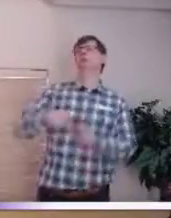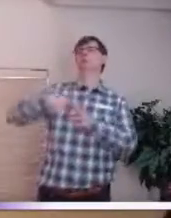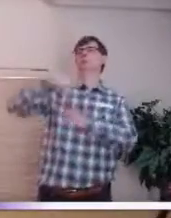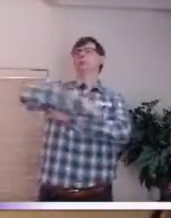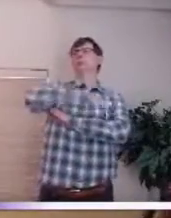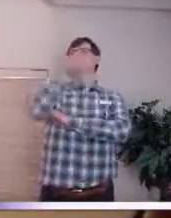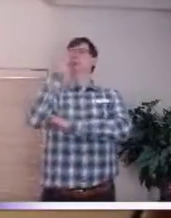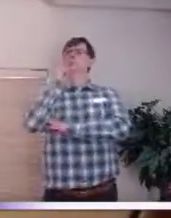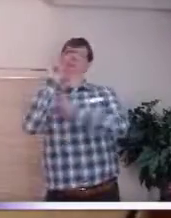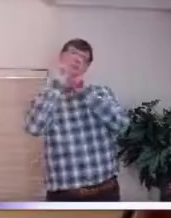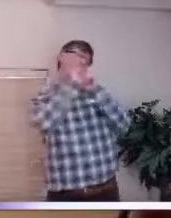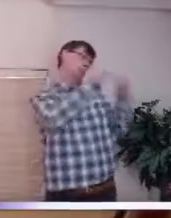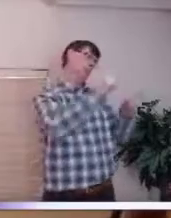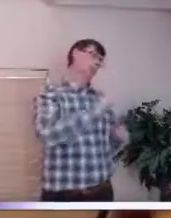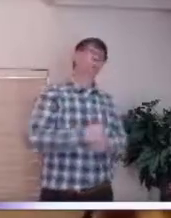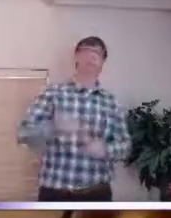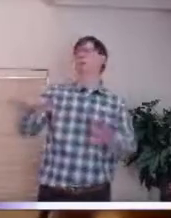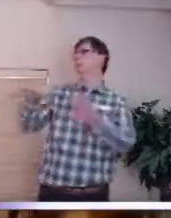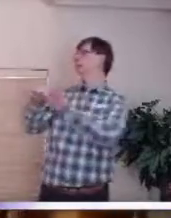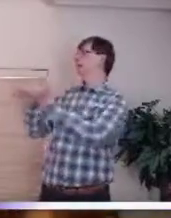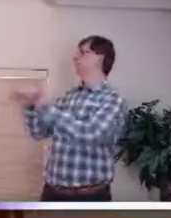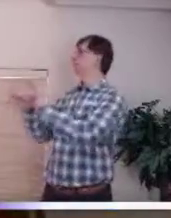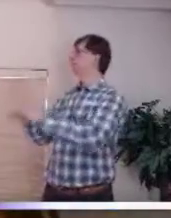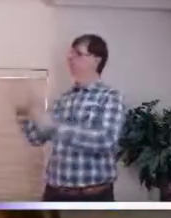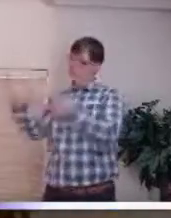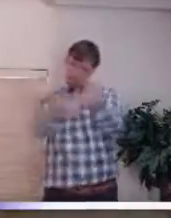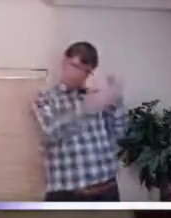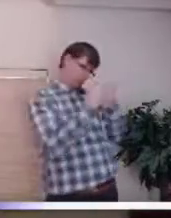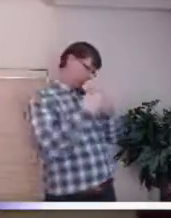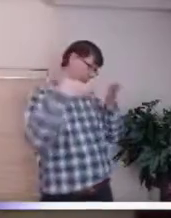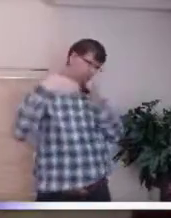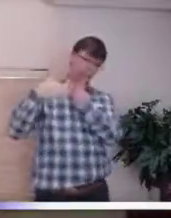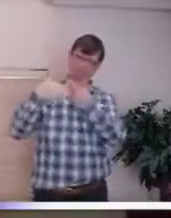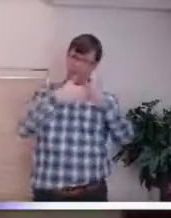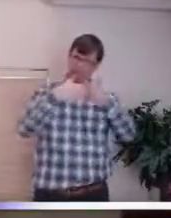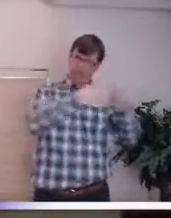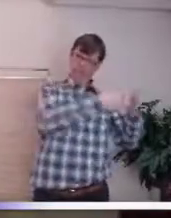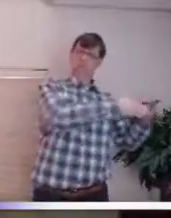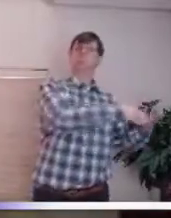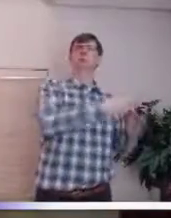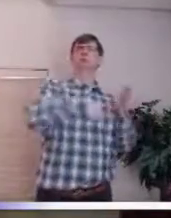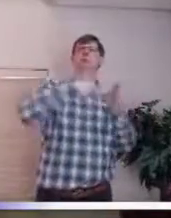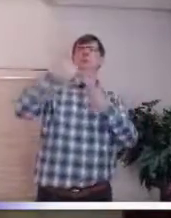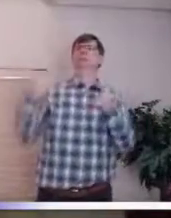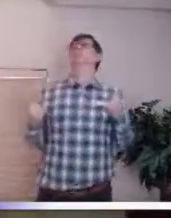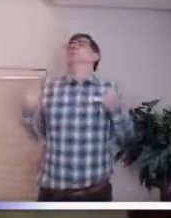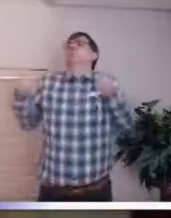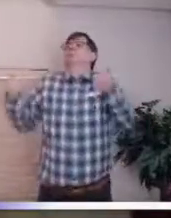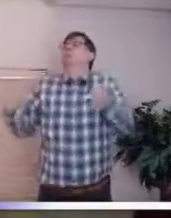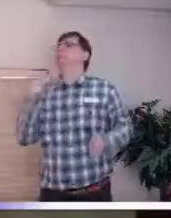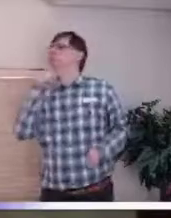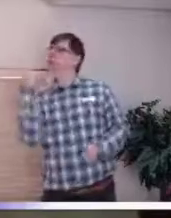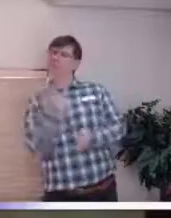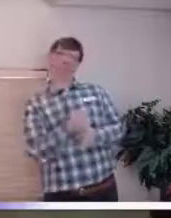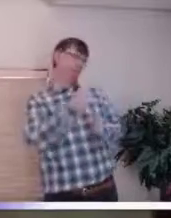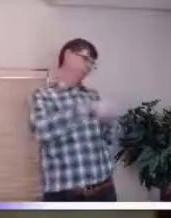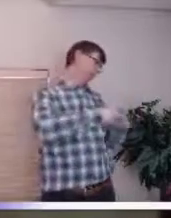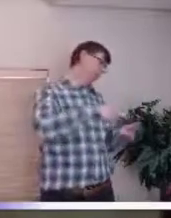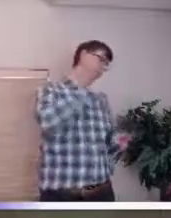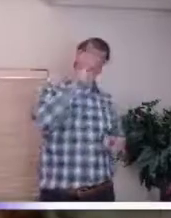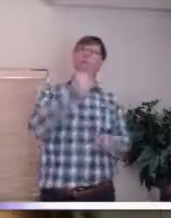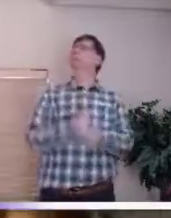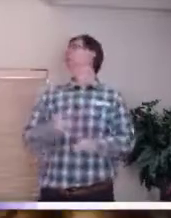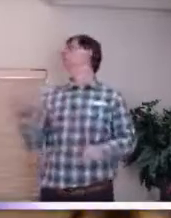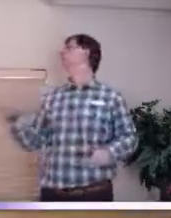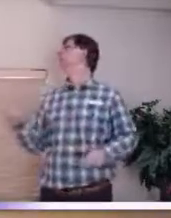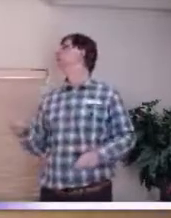I talk about some things to keep us moving in the new energy. Now, this year, or this month, our